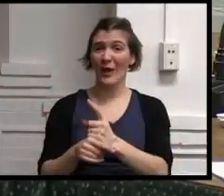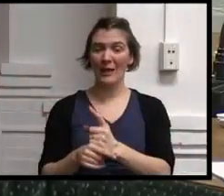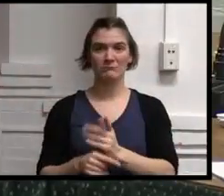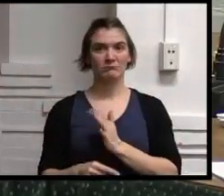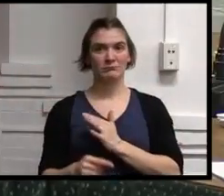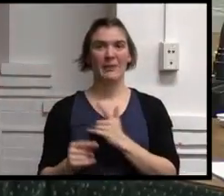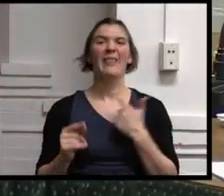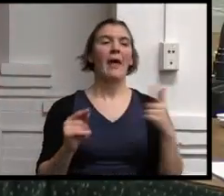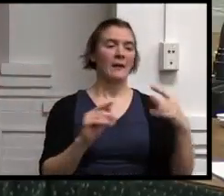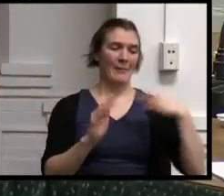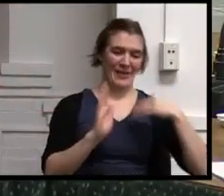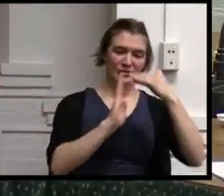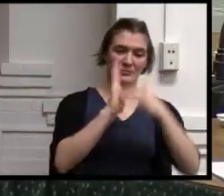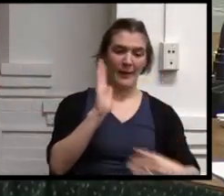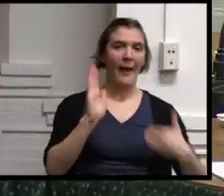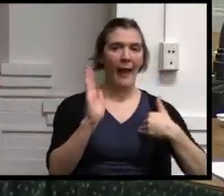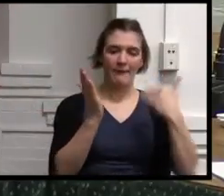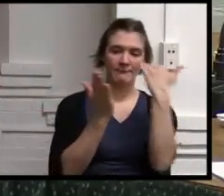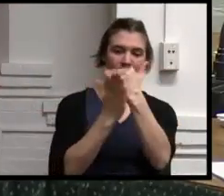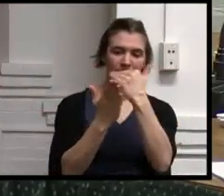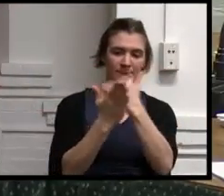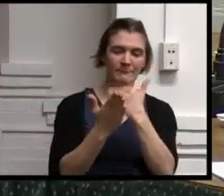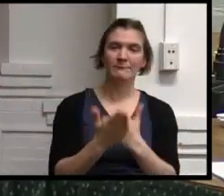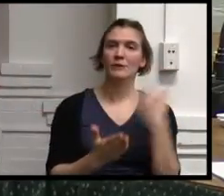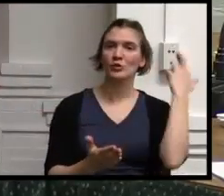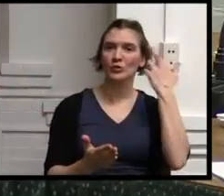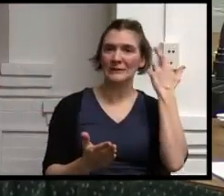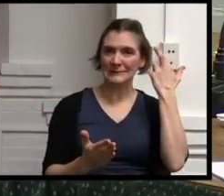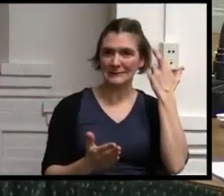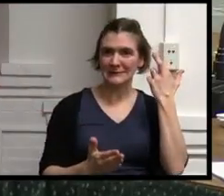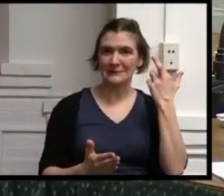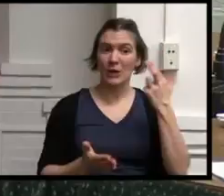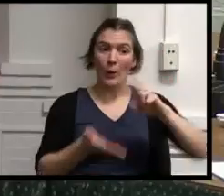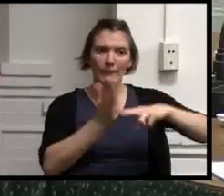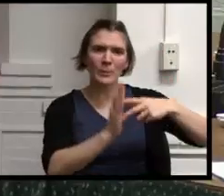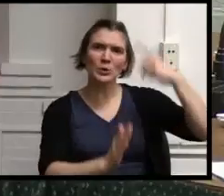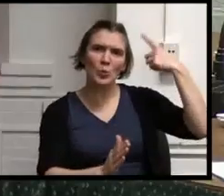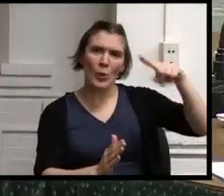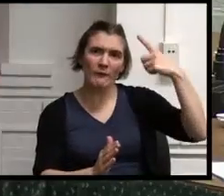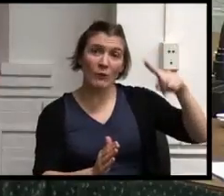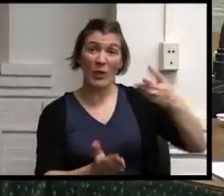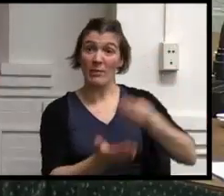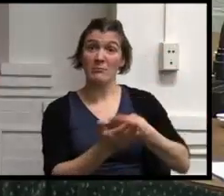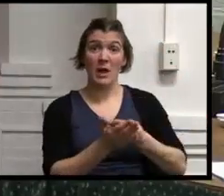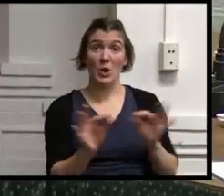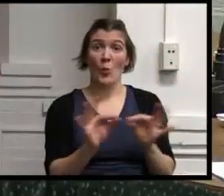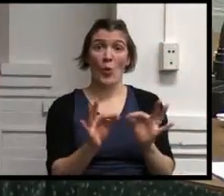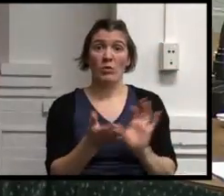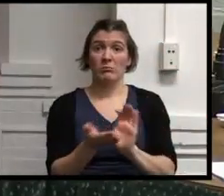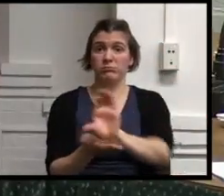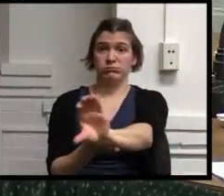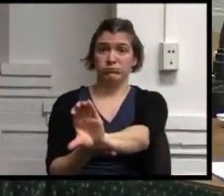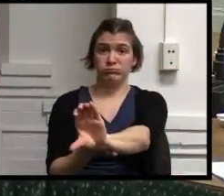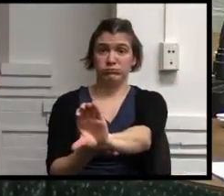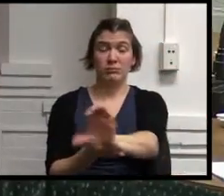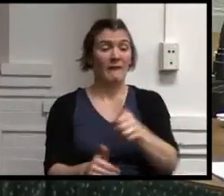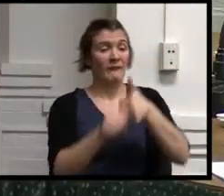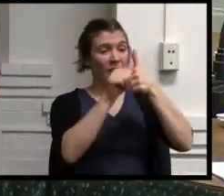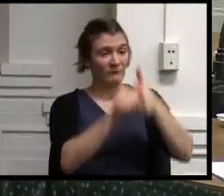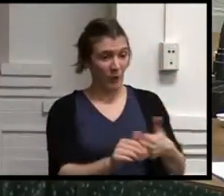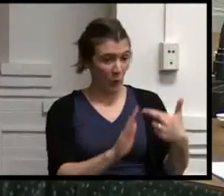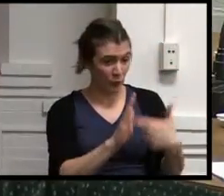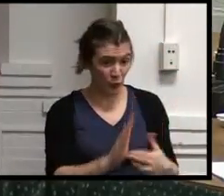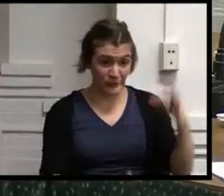set forth, in terms of the purposes of it being found to be beneficial and in accordance with the program, and